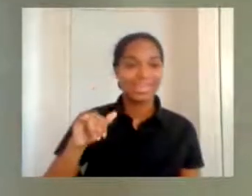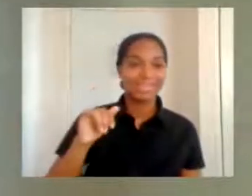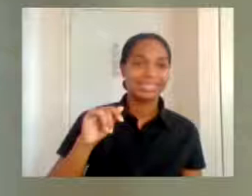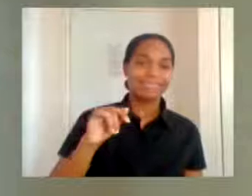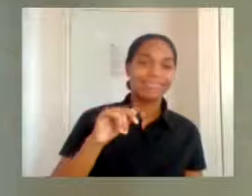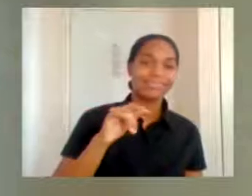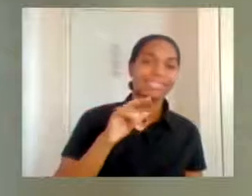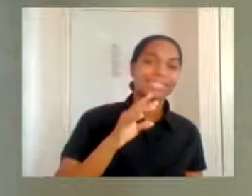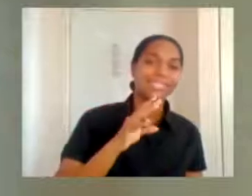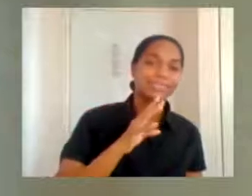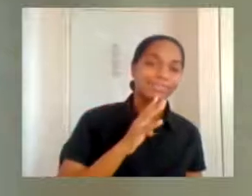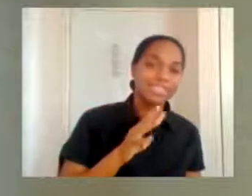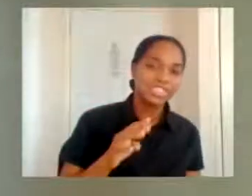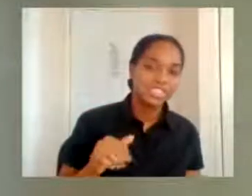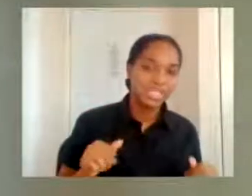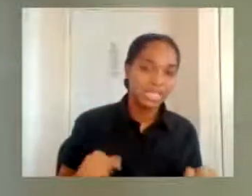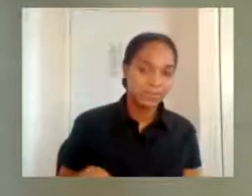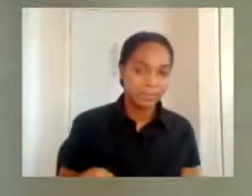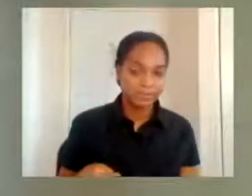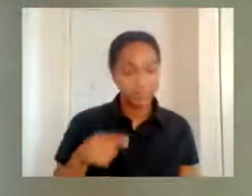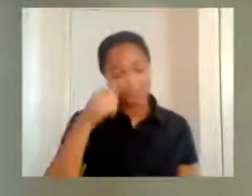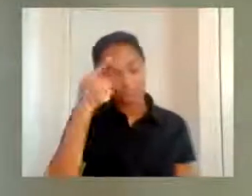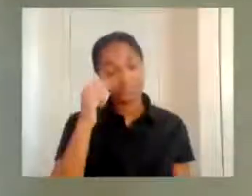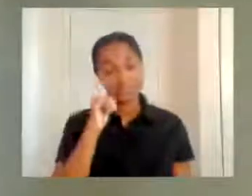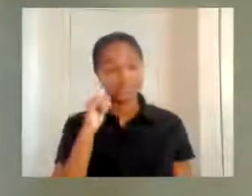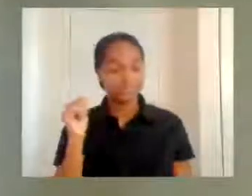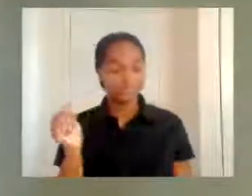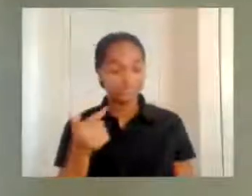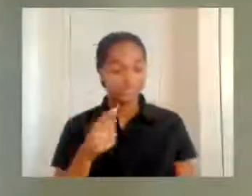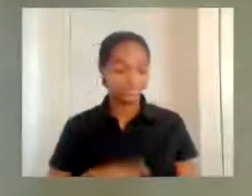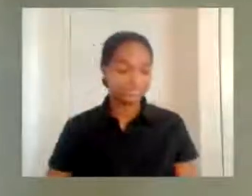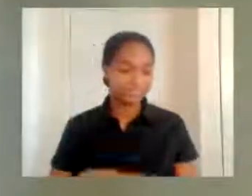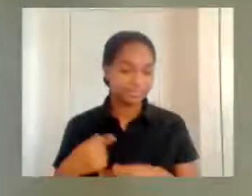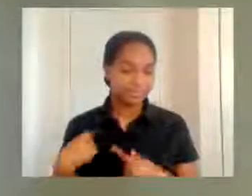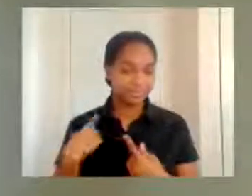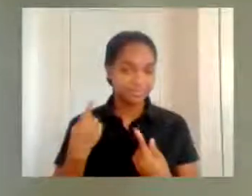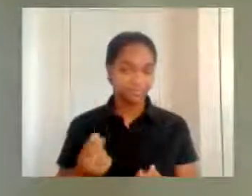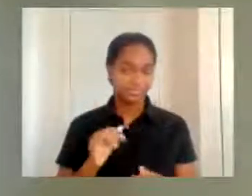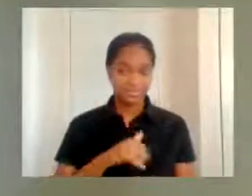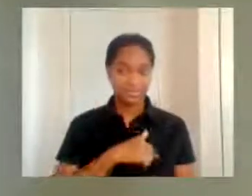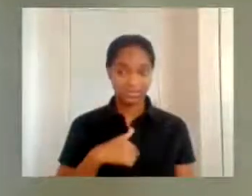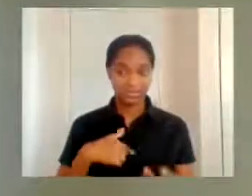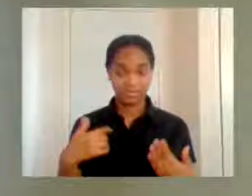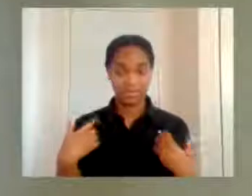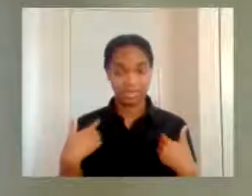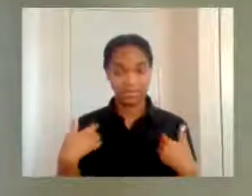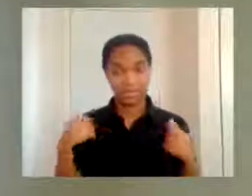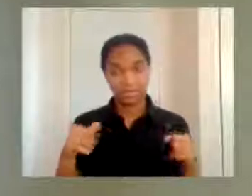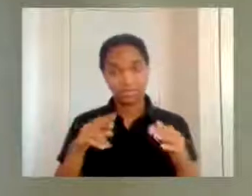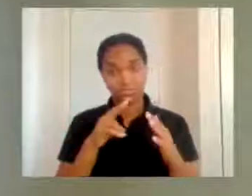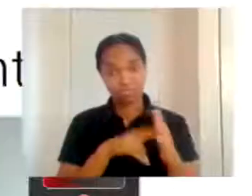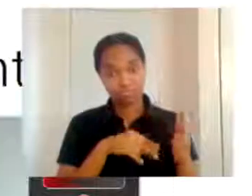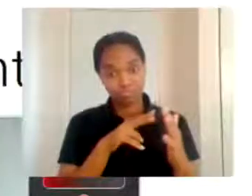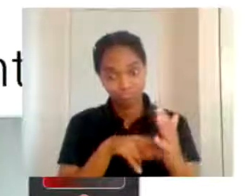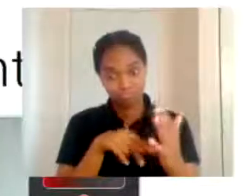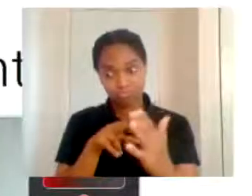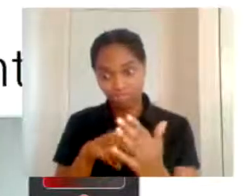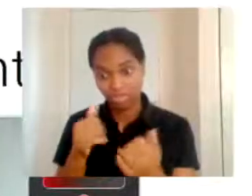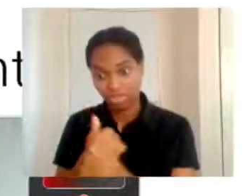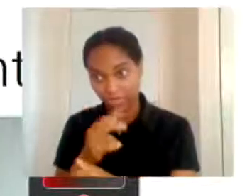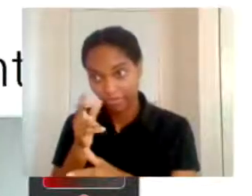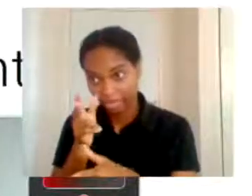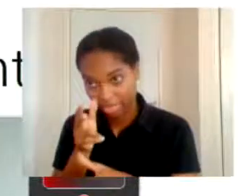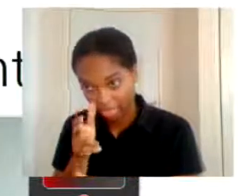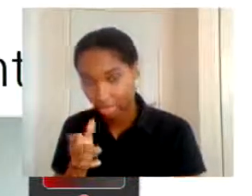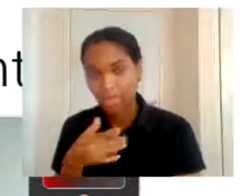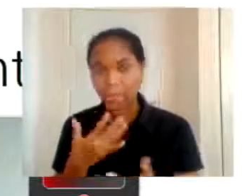capability. Because not all the time that we have the ability to read everything. So we may have to rely